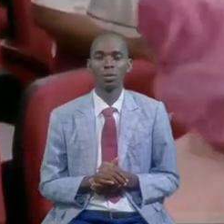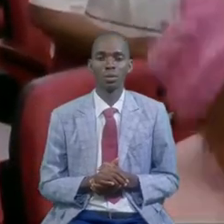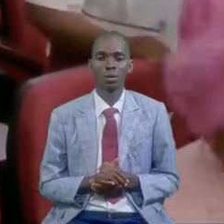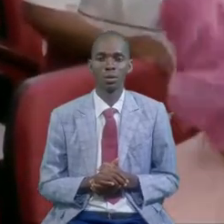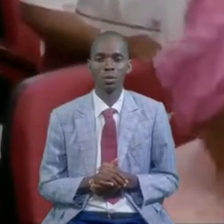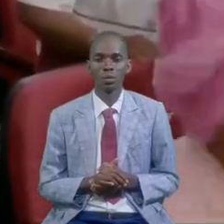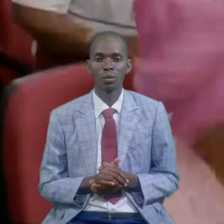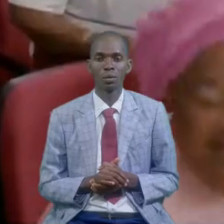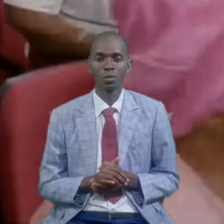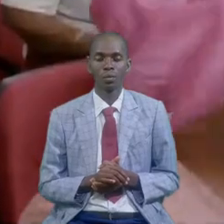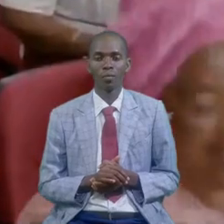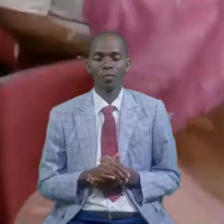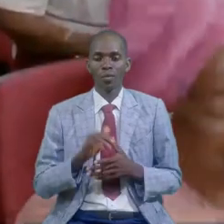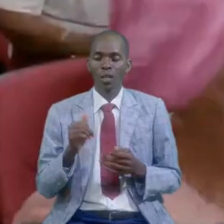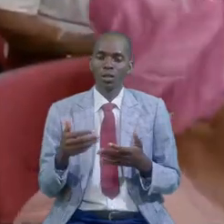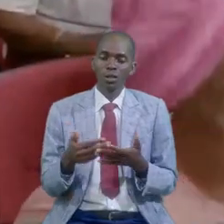A new man,